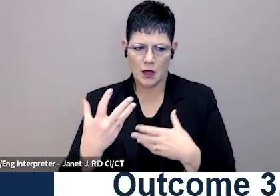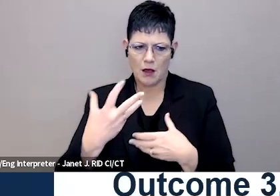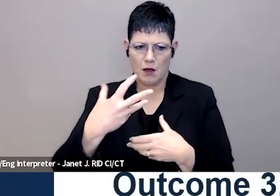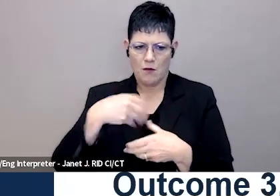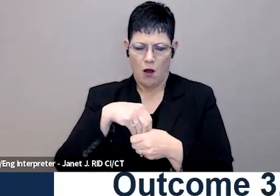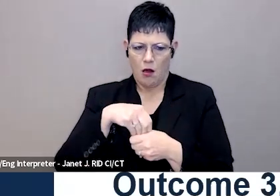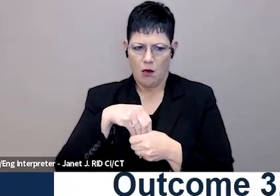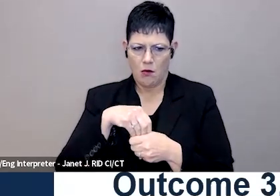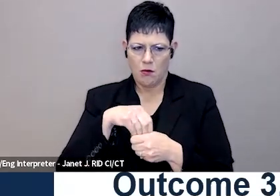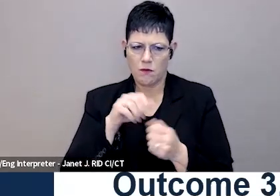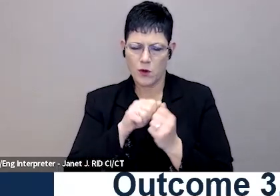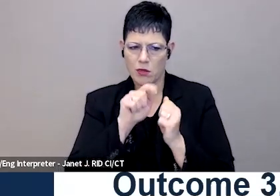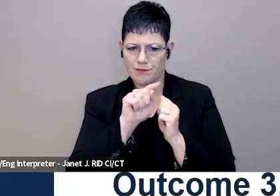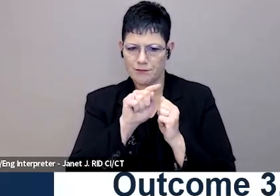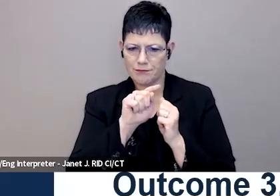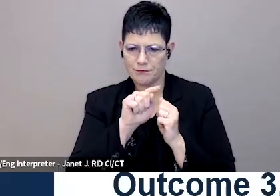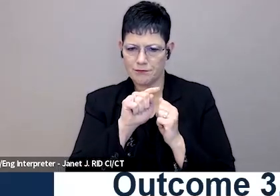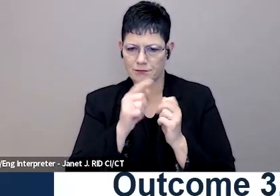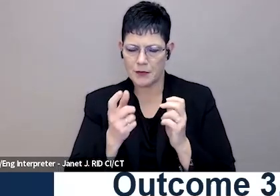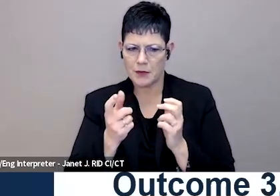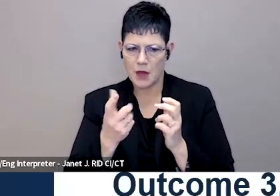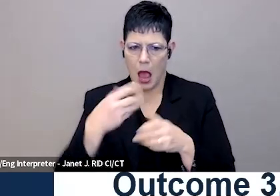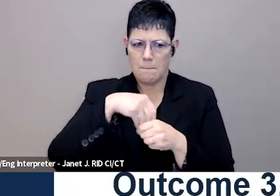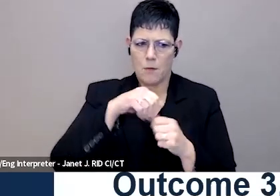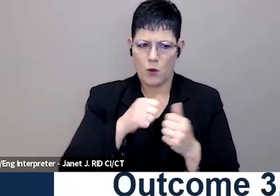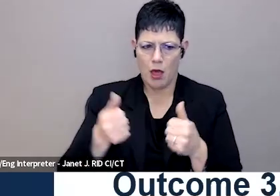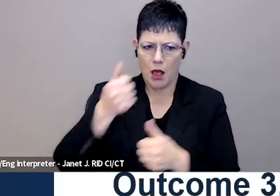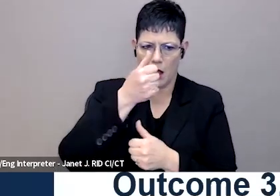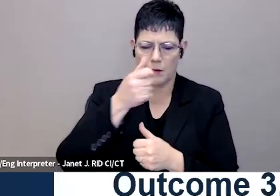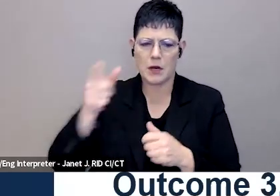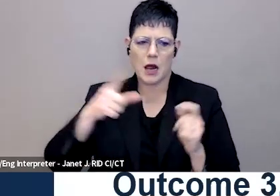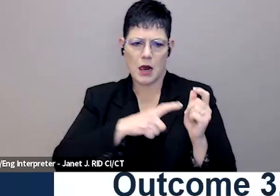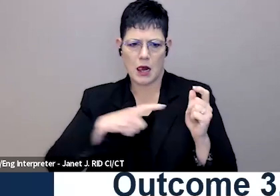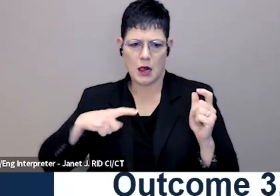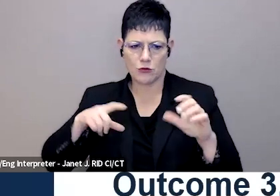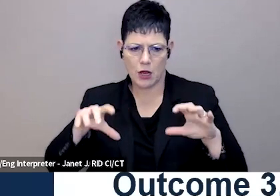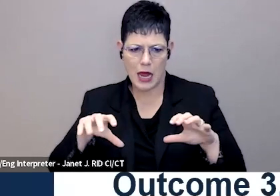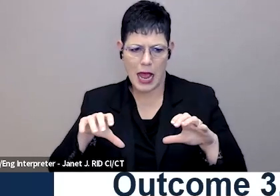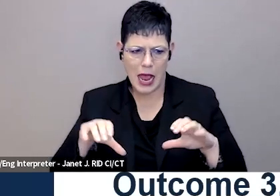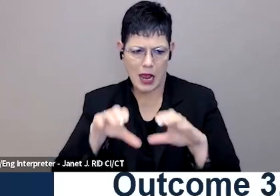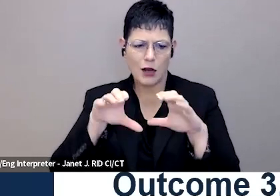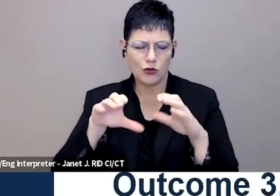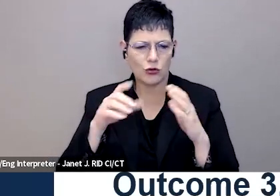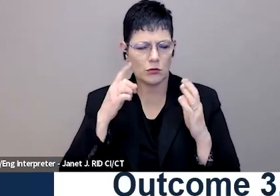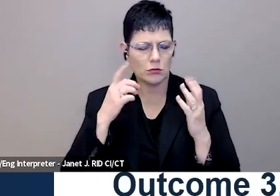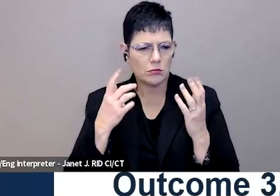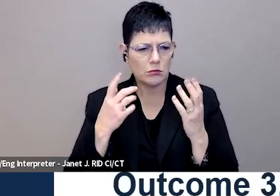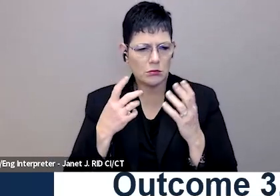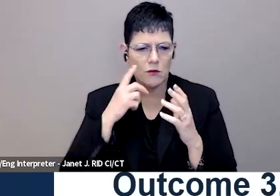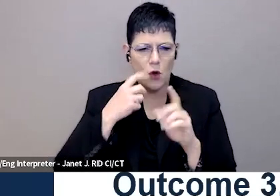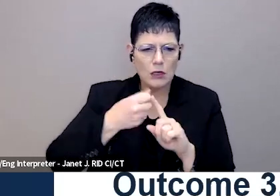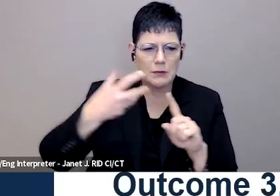here, both for the administration and legislative action to really